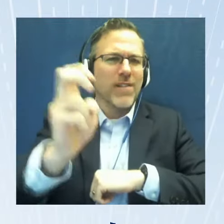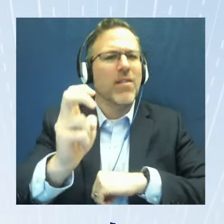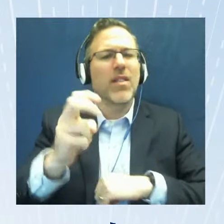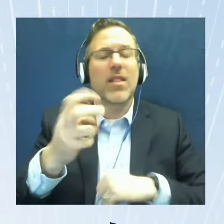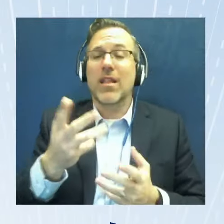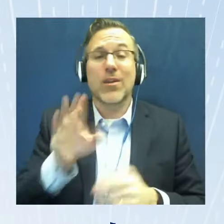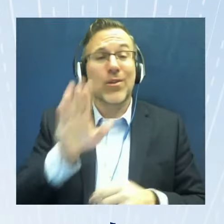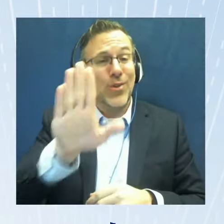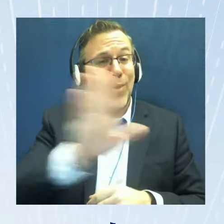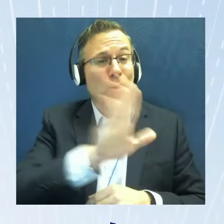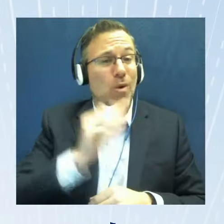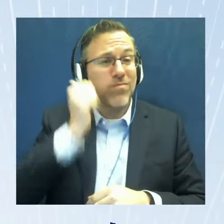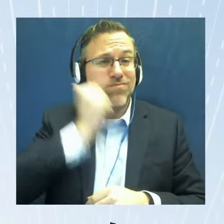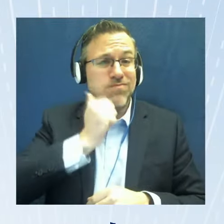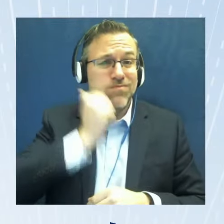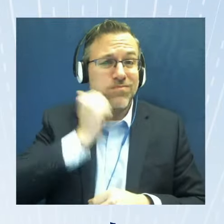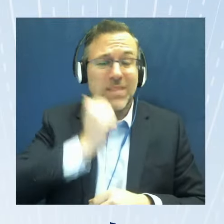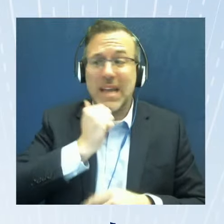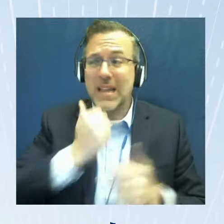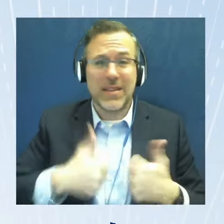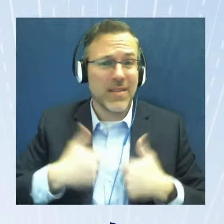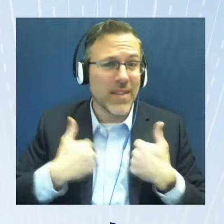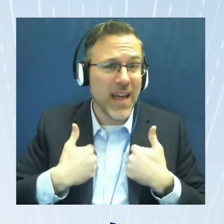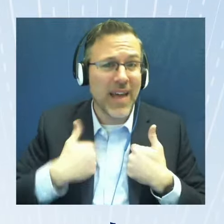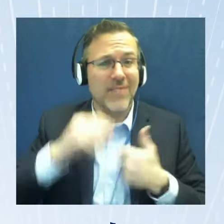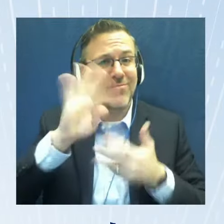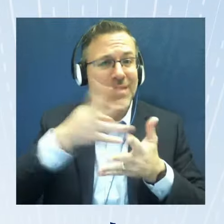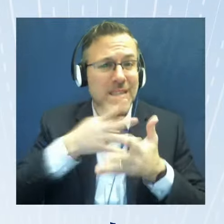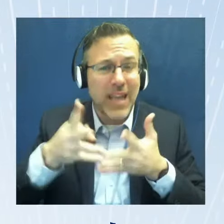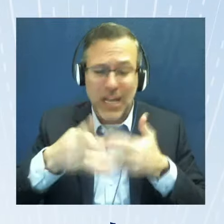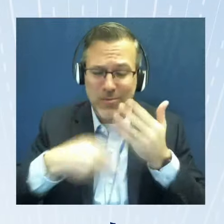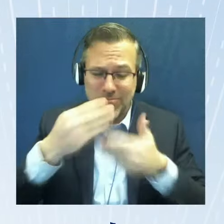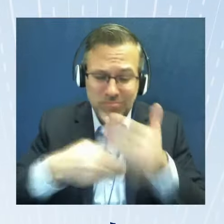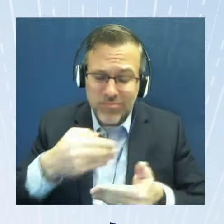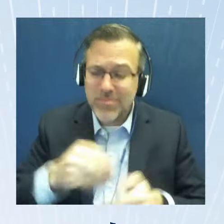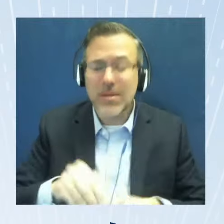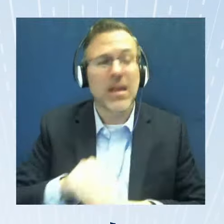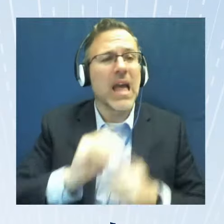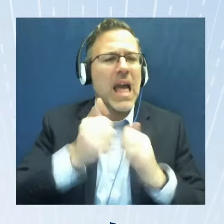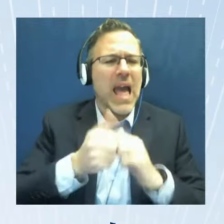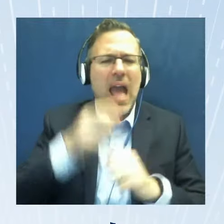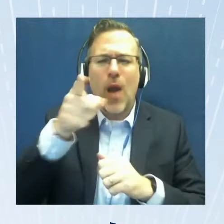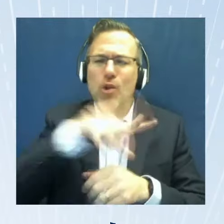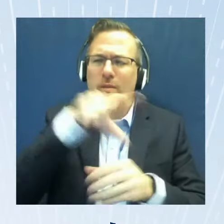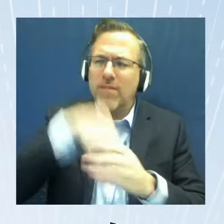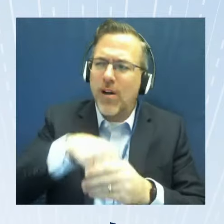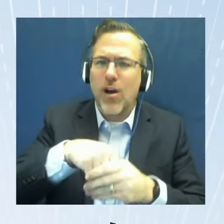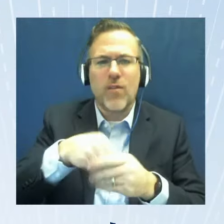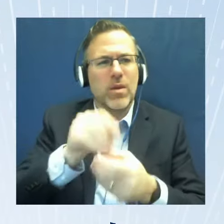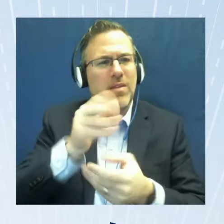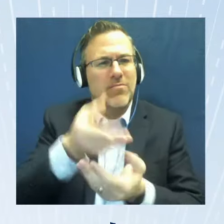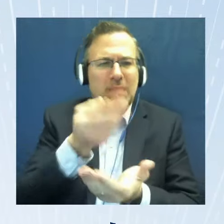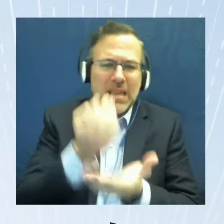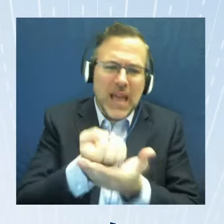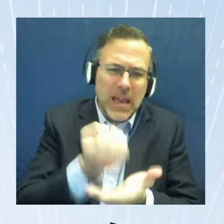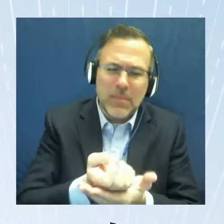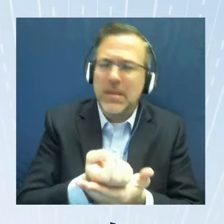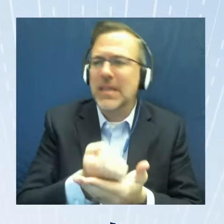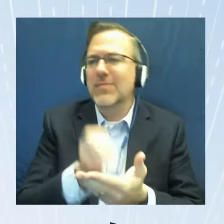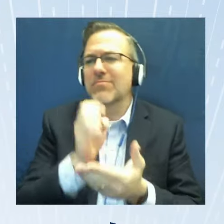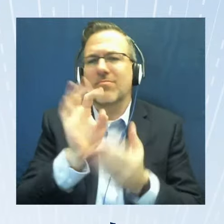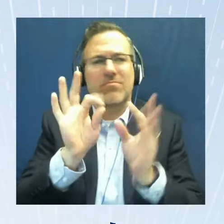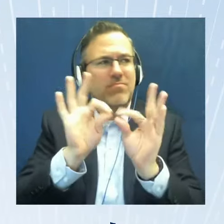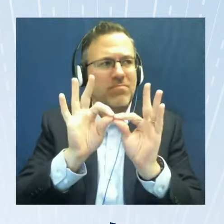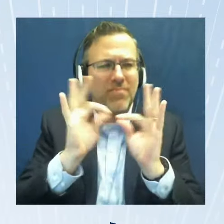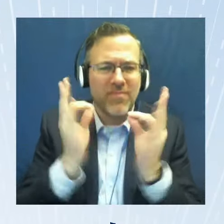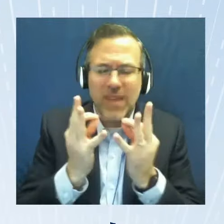daily routine, your relationship with the economy and with your family, all of it depends on your ability to get